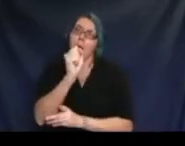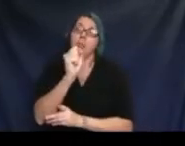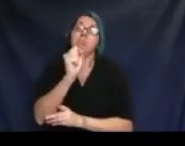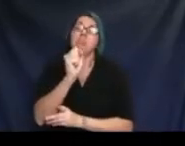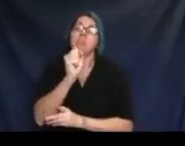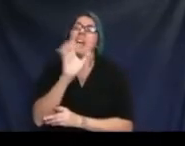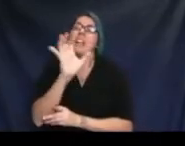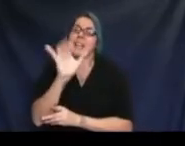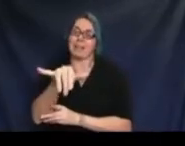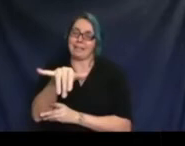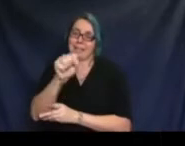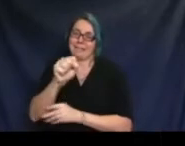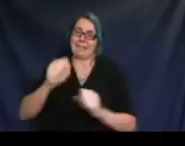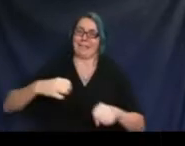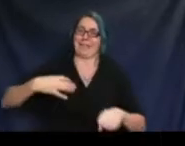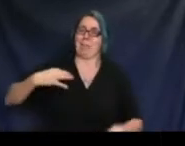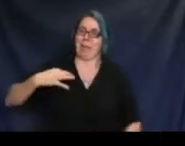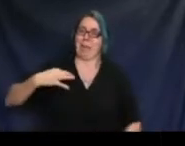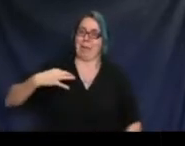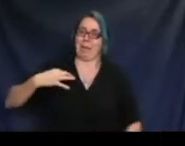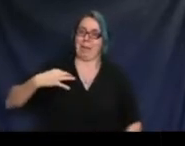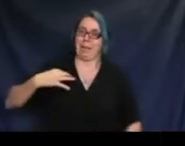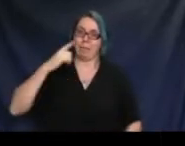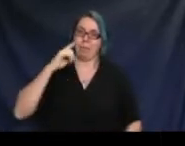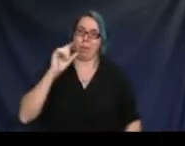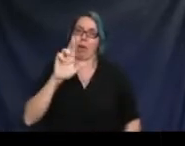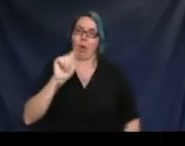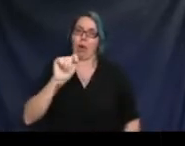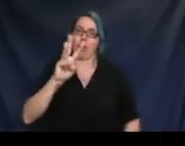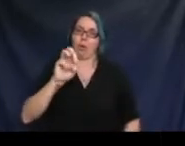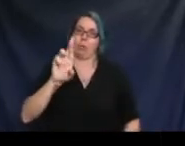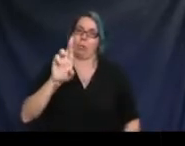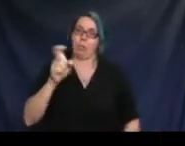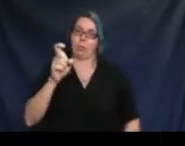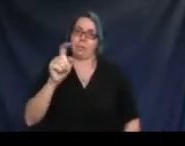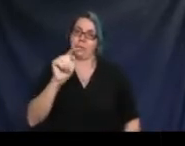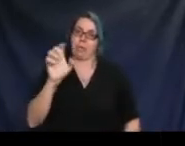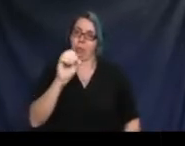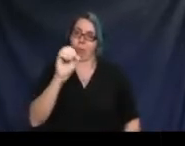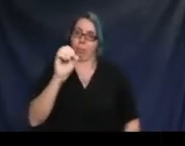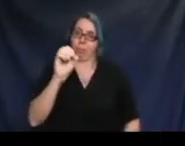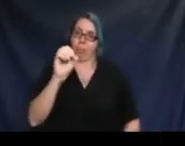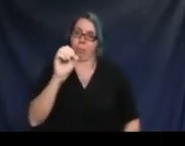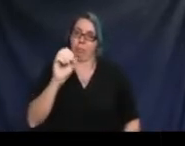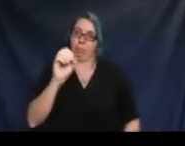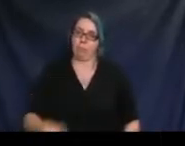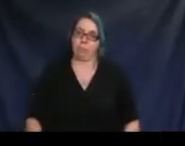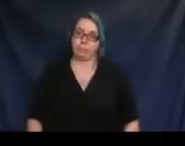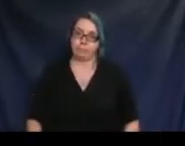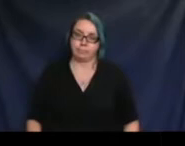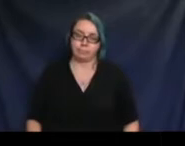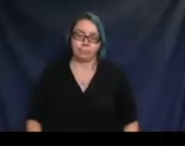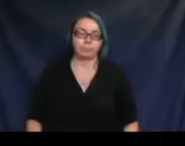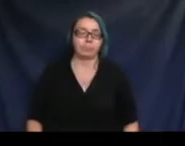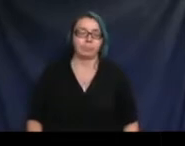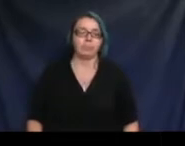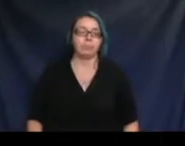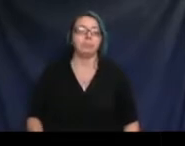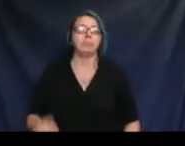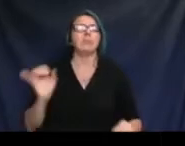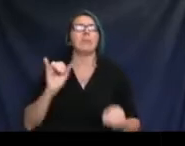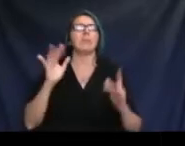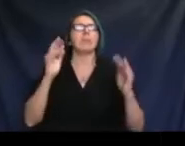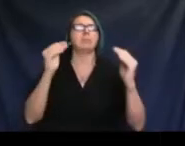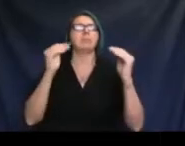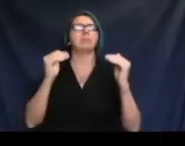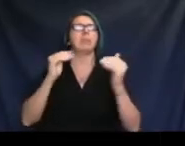art for the purposes of ArtworxTO. I also wanted to look at the tiers of partnership page, which